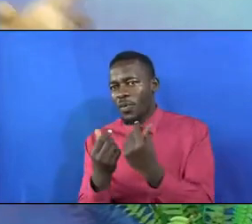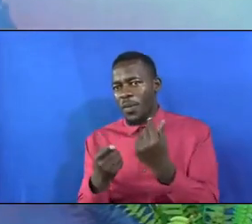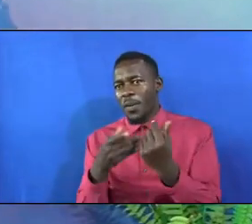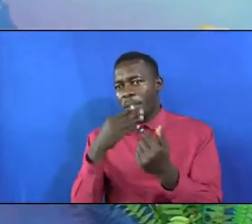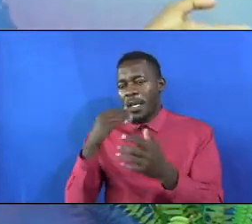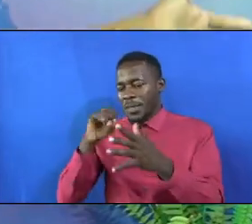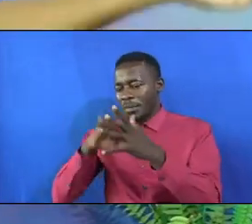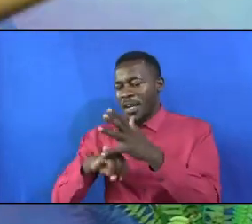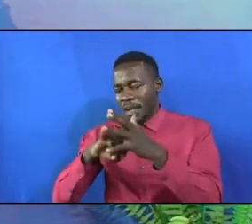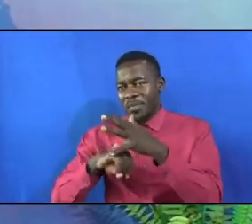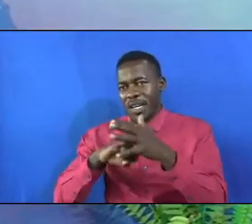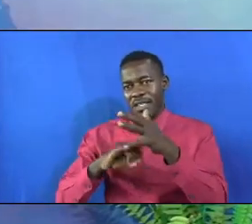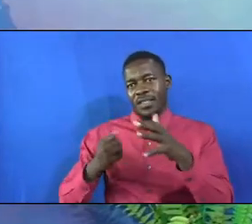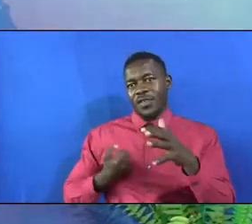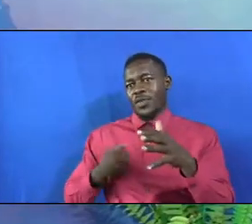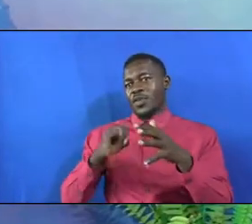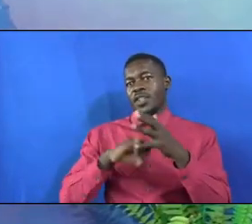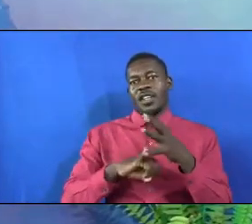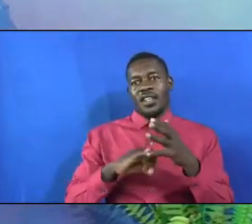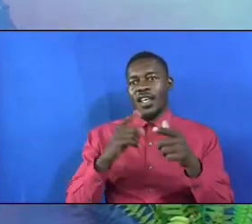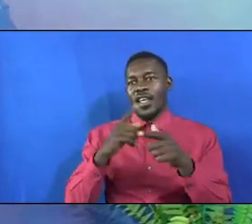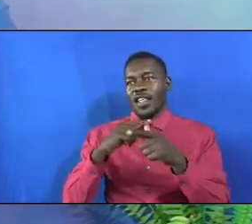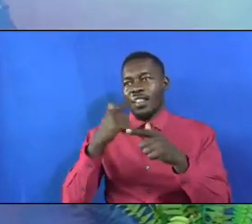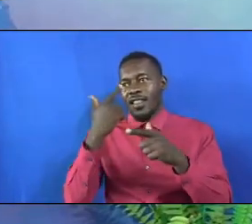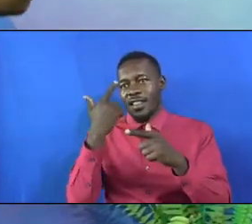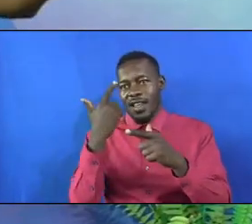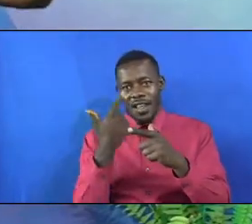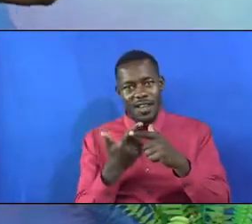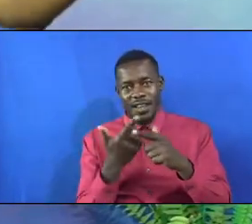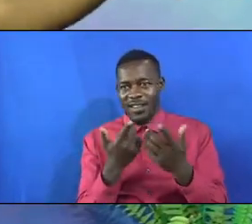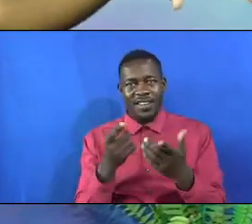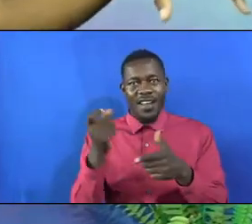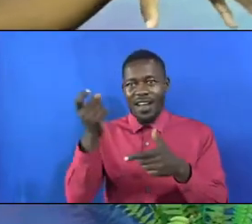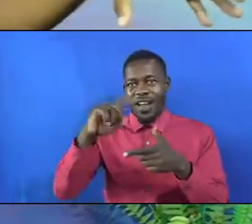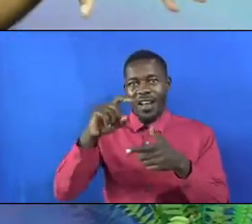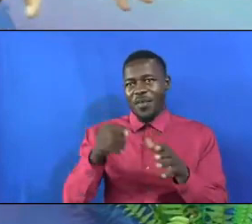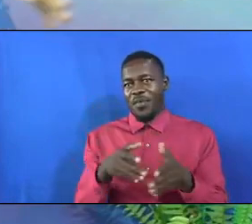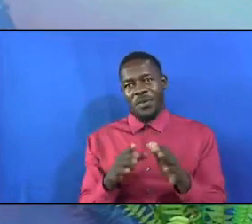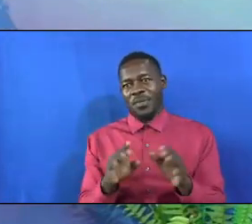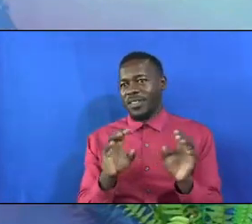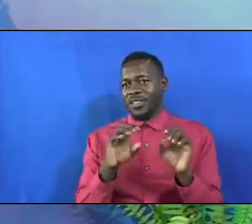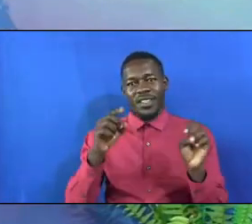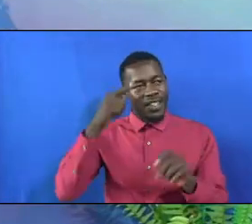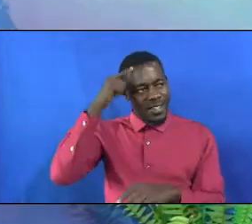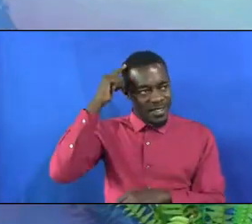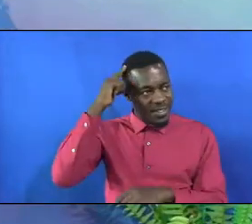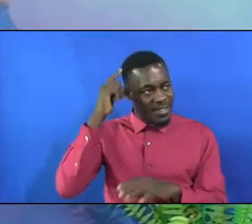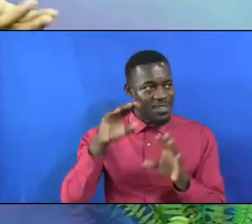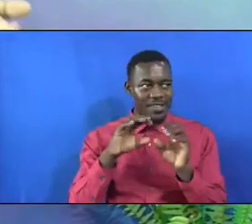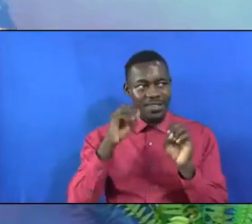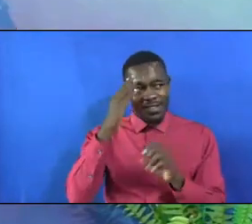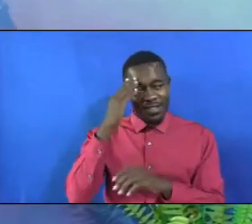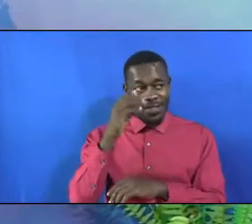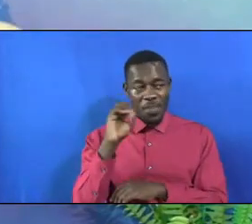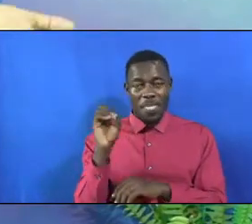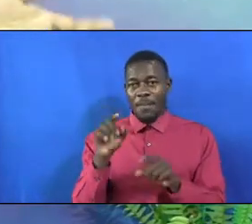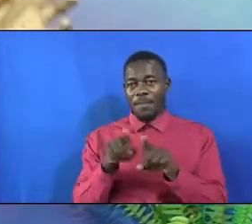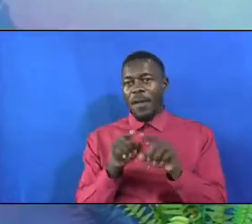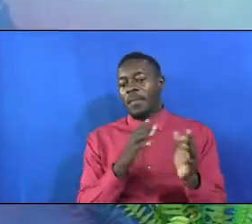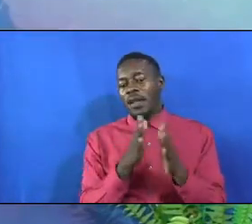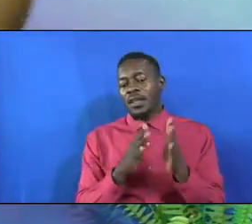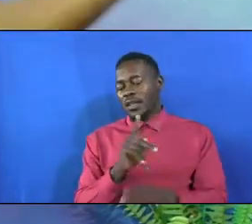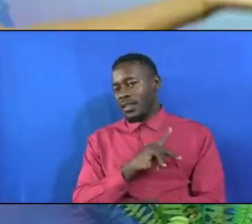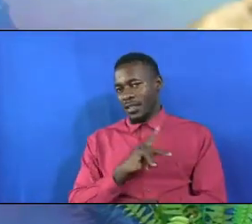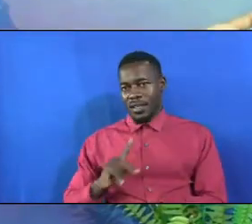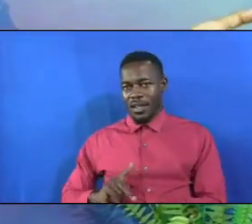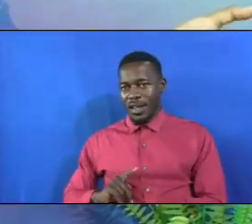you marry their daughters, then they become the other population and not actually what is the original. And so that was the strategy of this